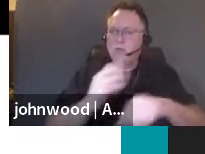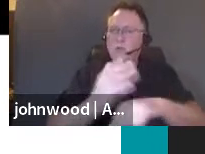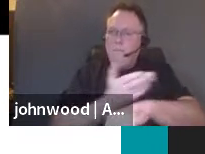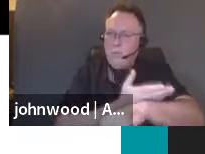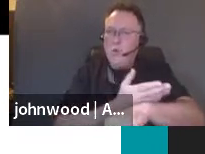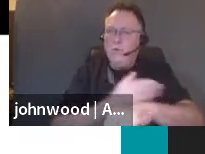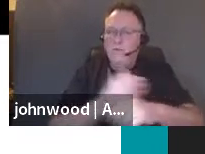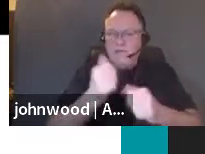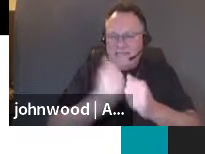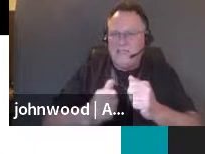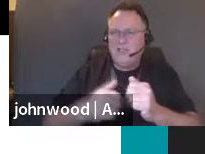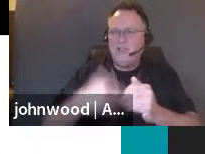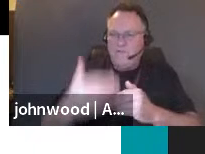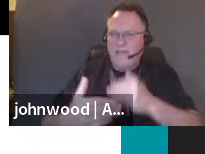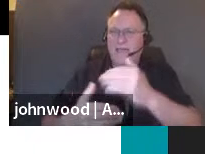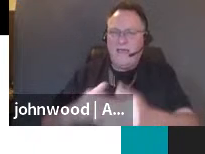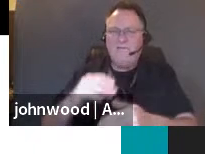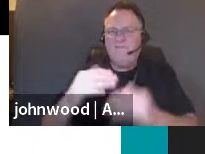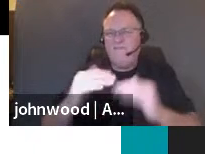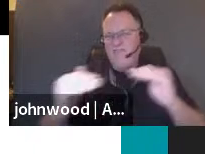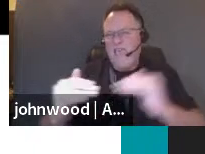phase. Next, please.